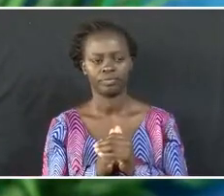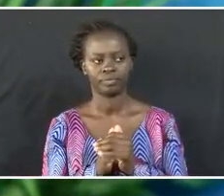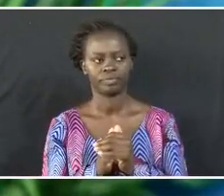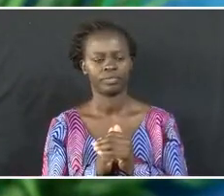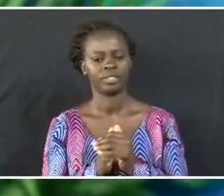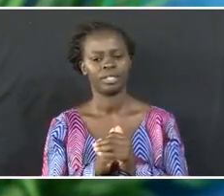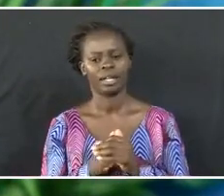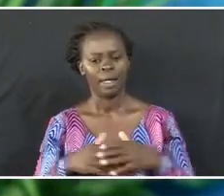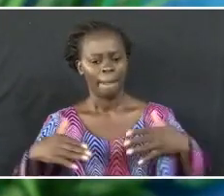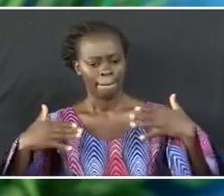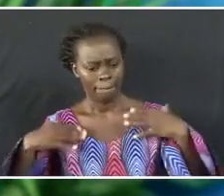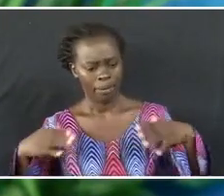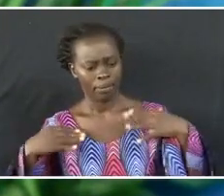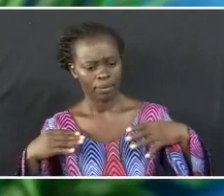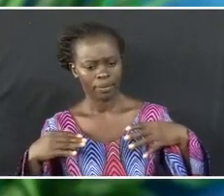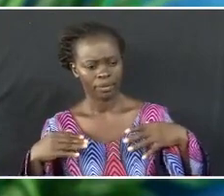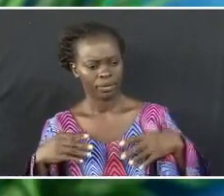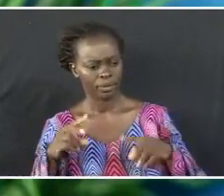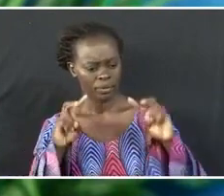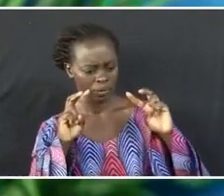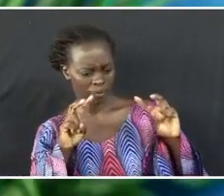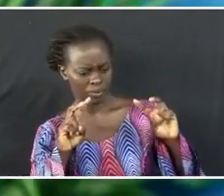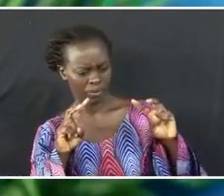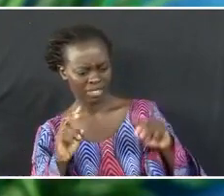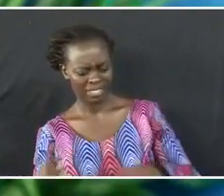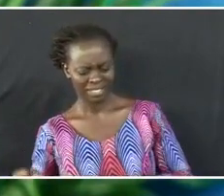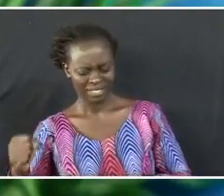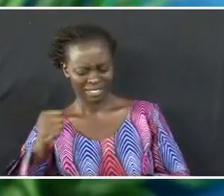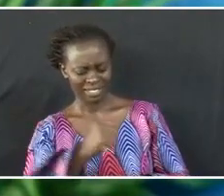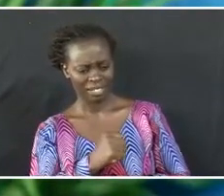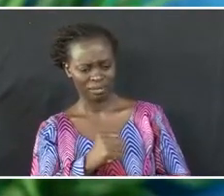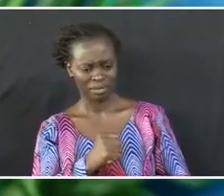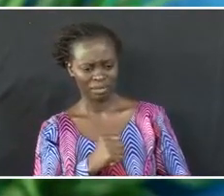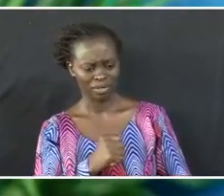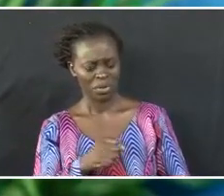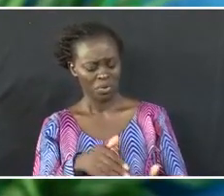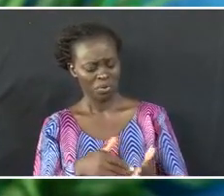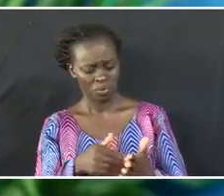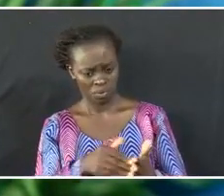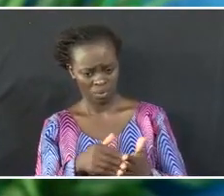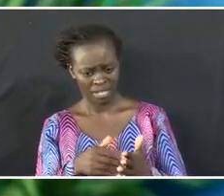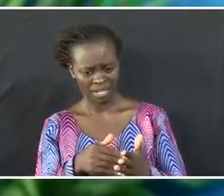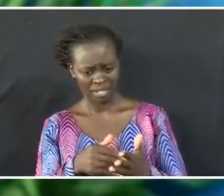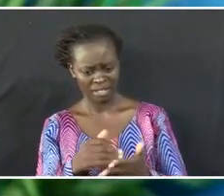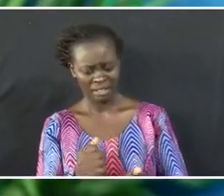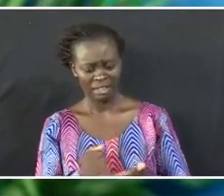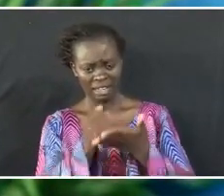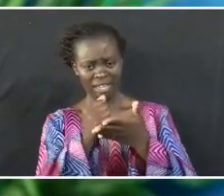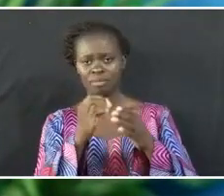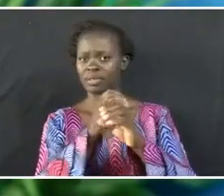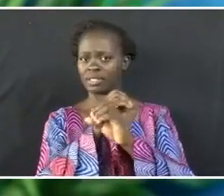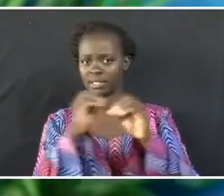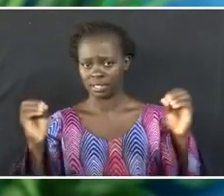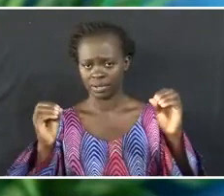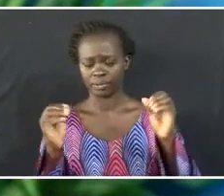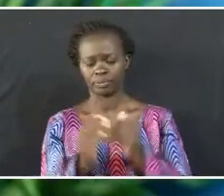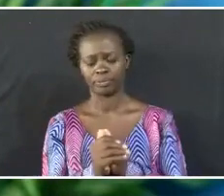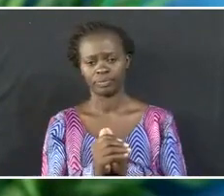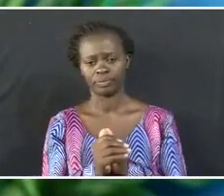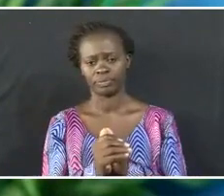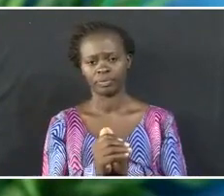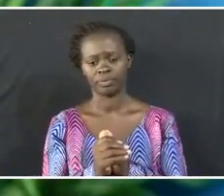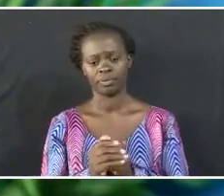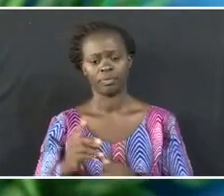of people came to see Samson, who was now weak and blind and helpless. The Philistines